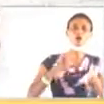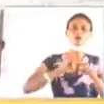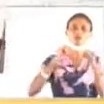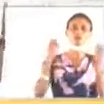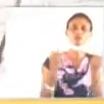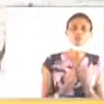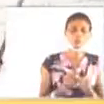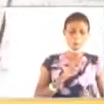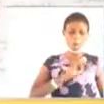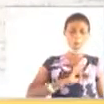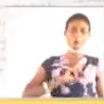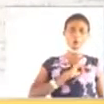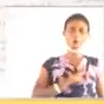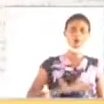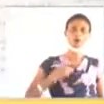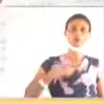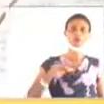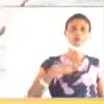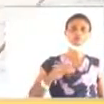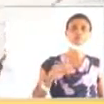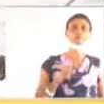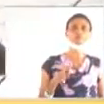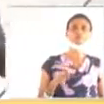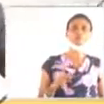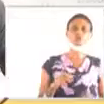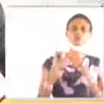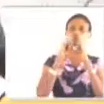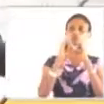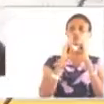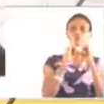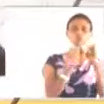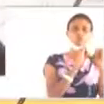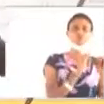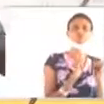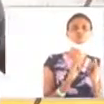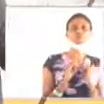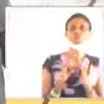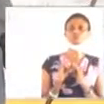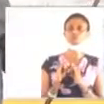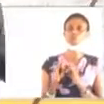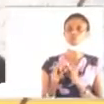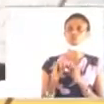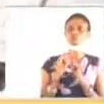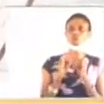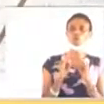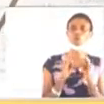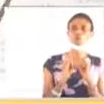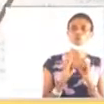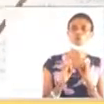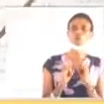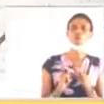If every family takes care of their children, nobody will be drug